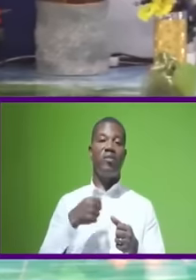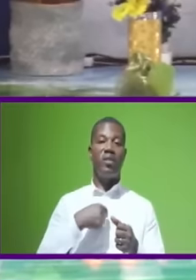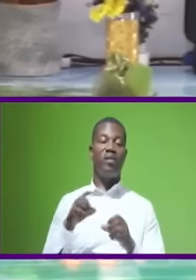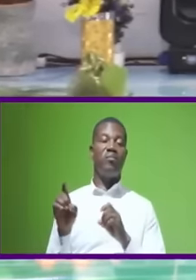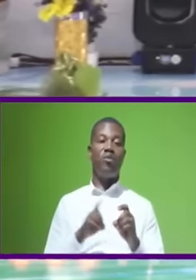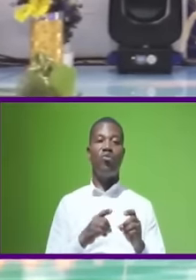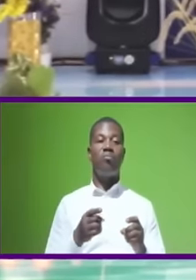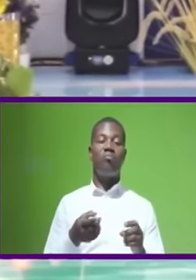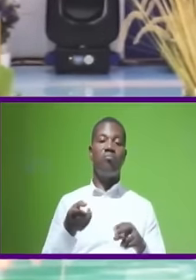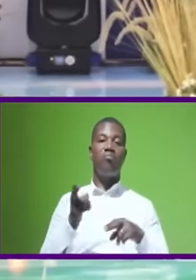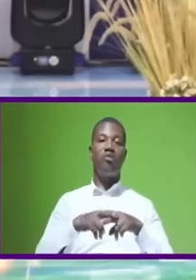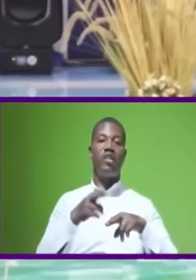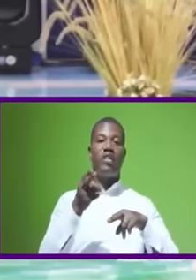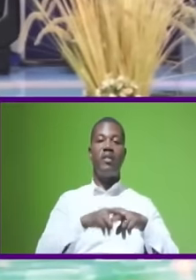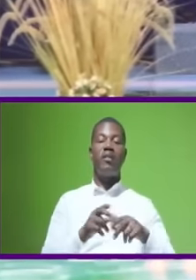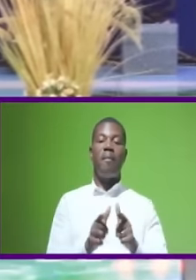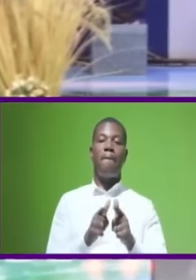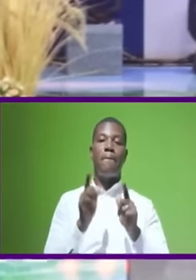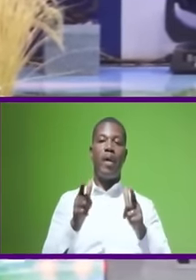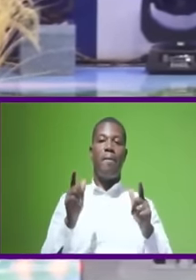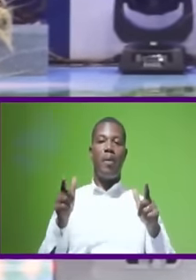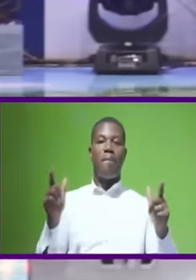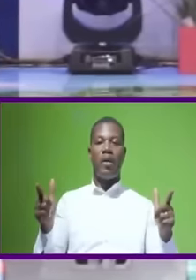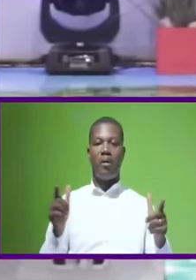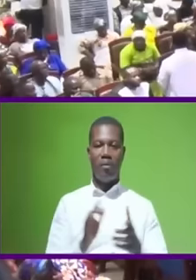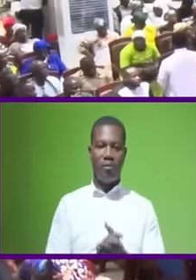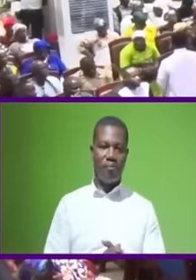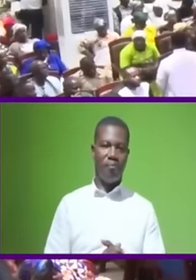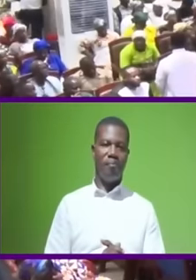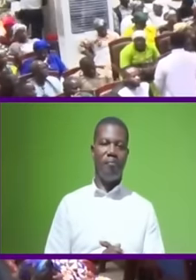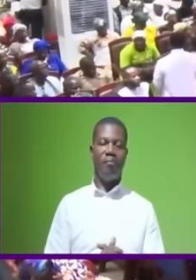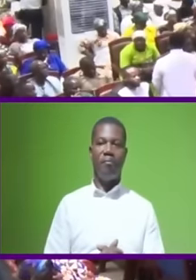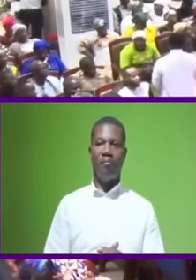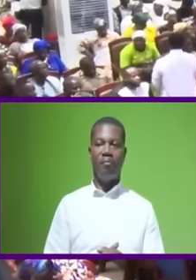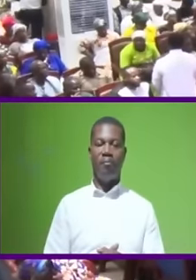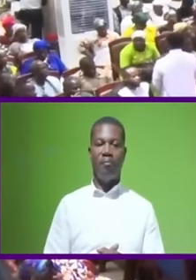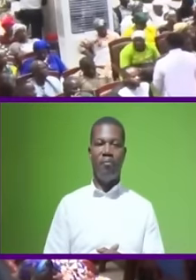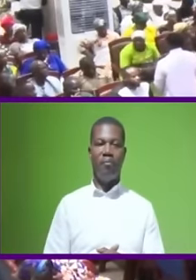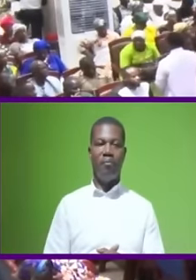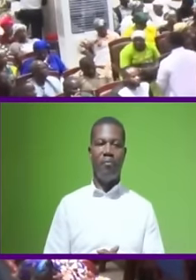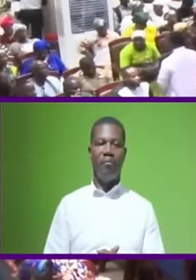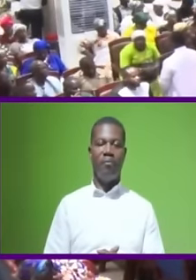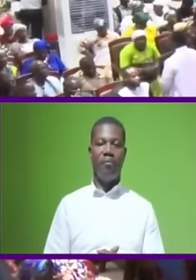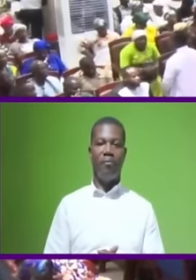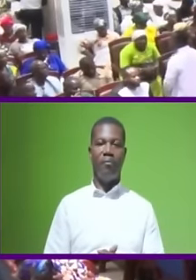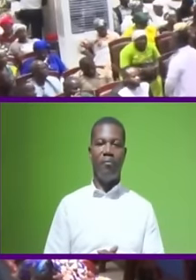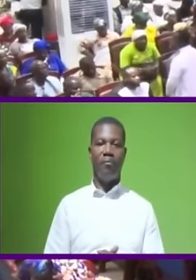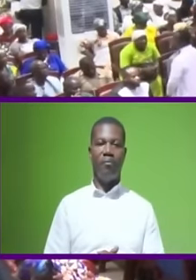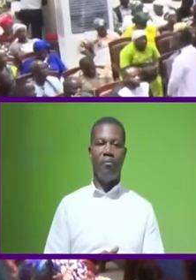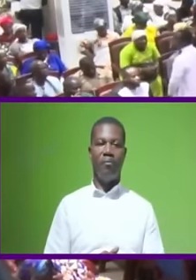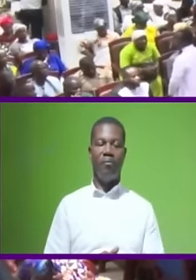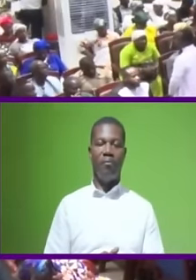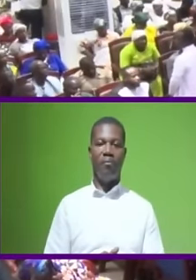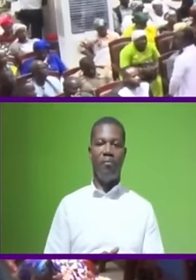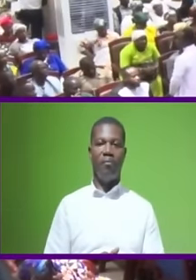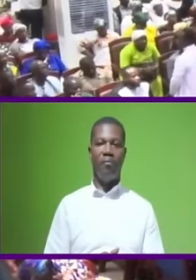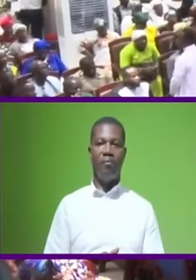So as I continue to give in alms and charity, then everything of mine continues to grow.